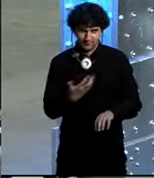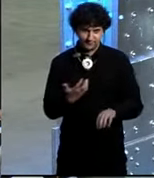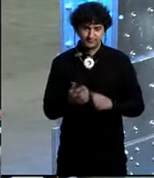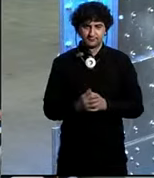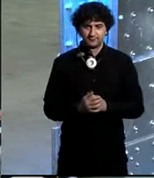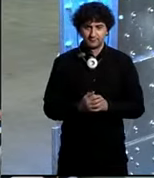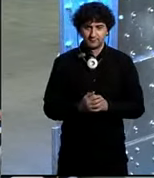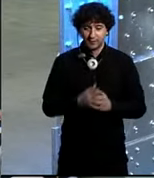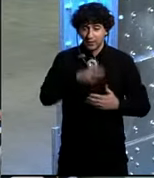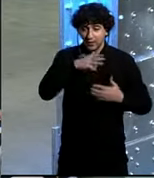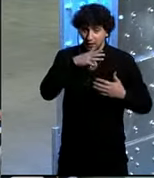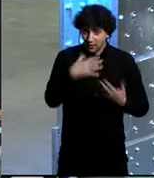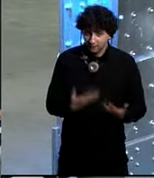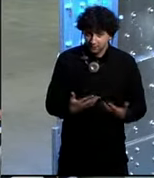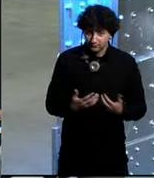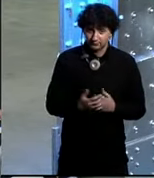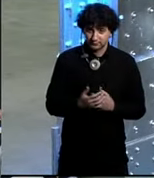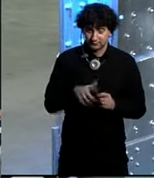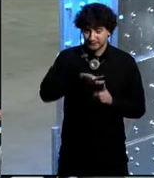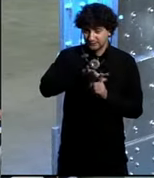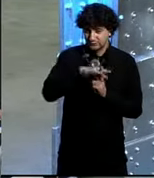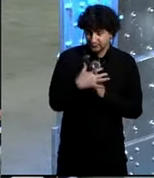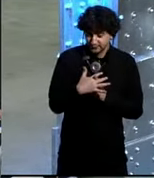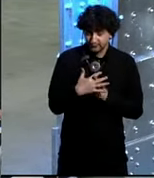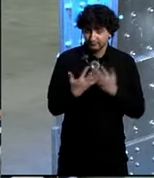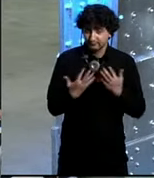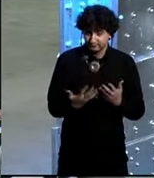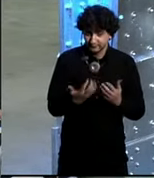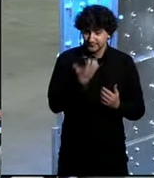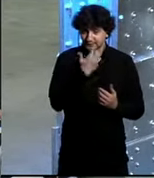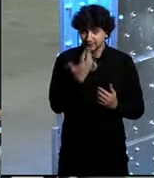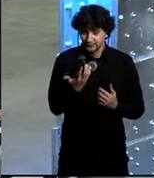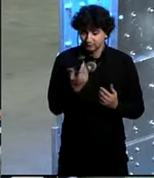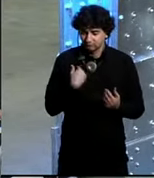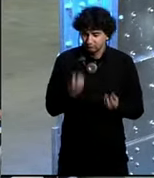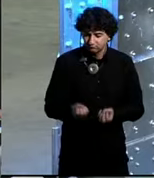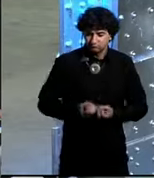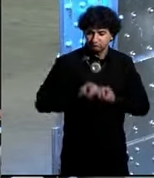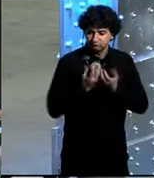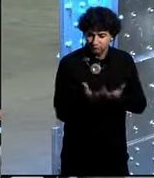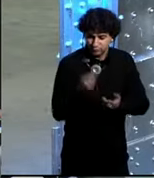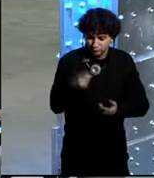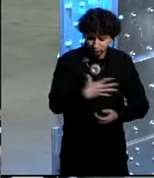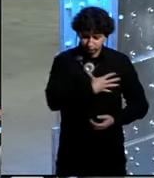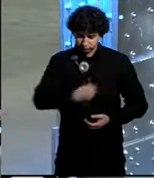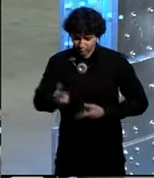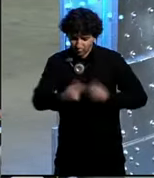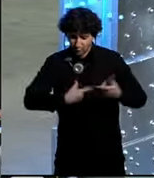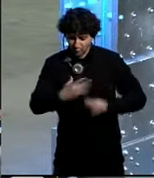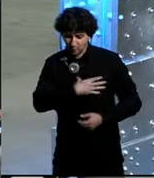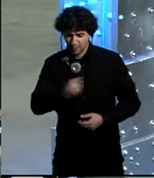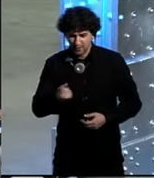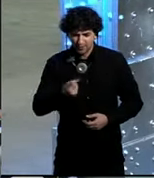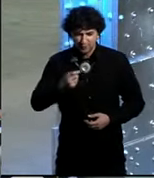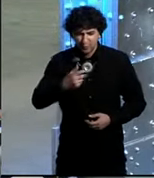is blocked by a majority of people, and they find themselves in a place in which, if what I'm